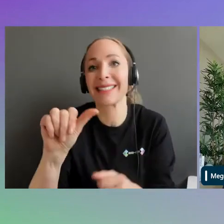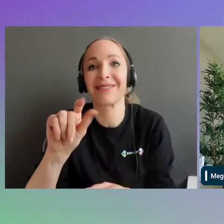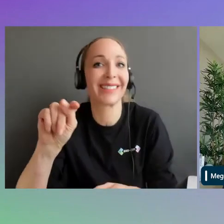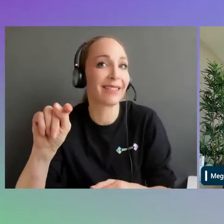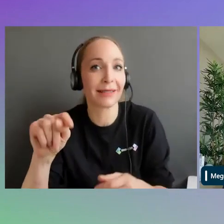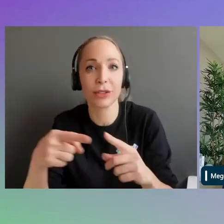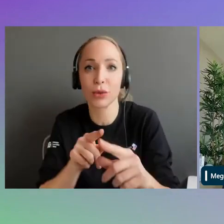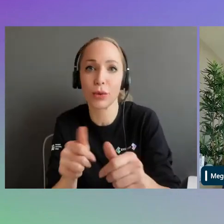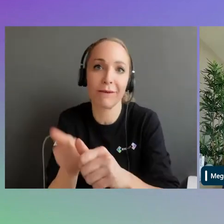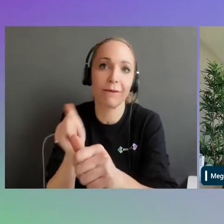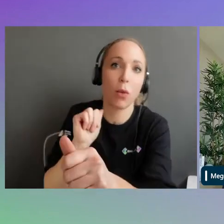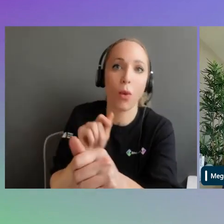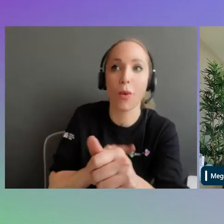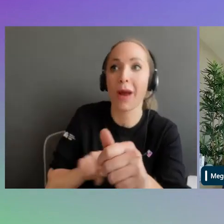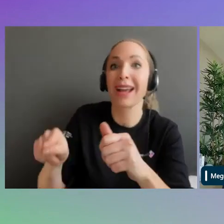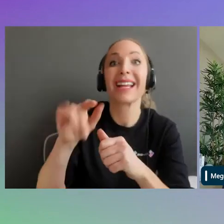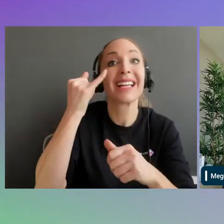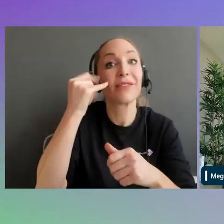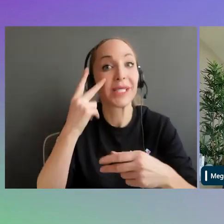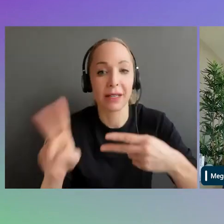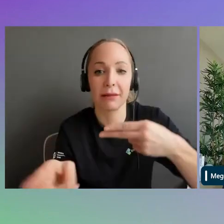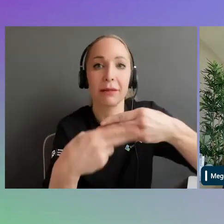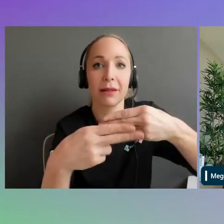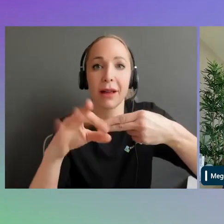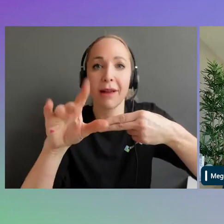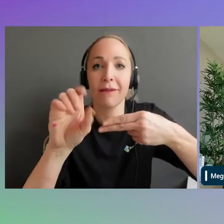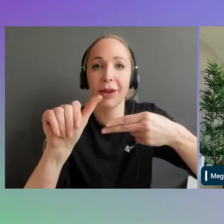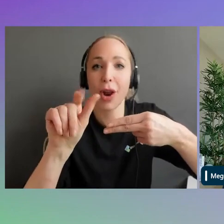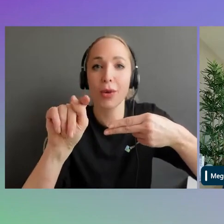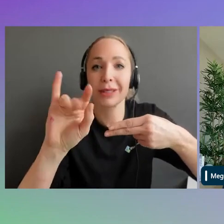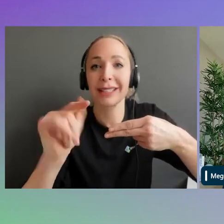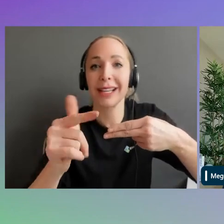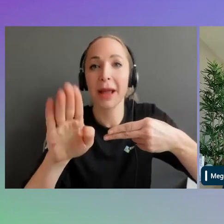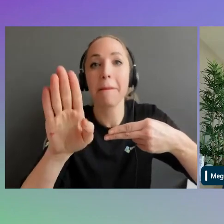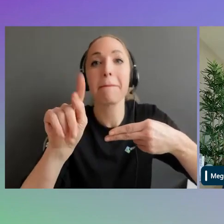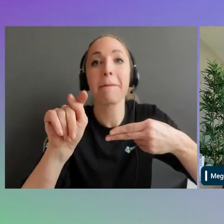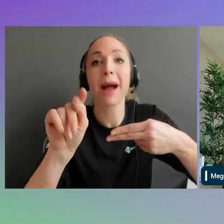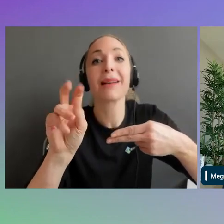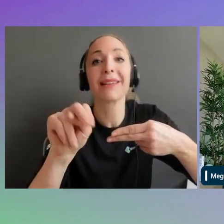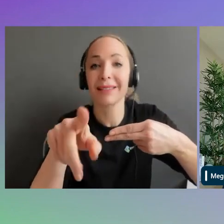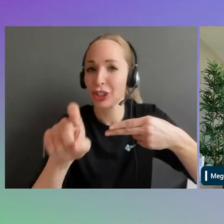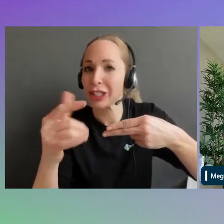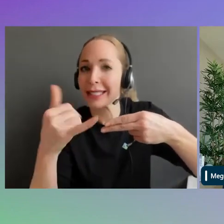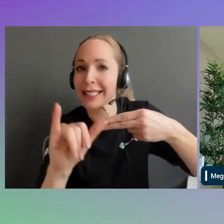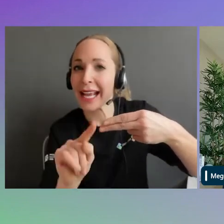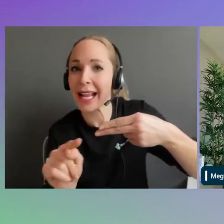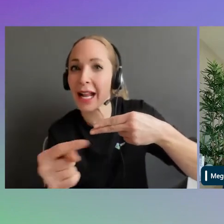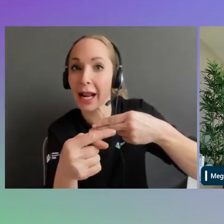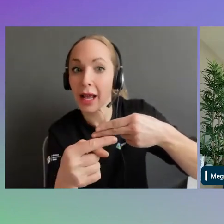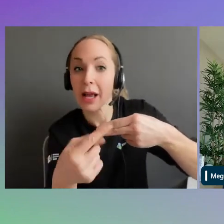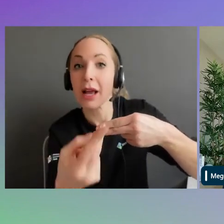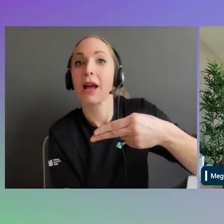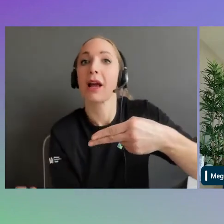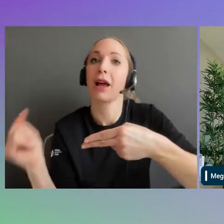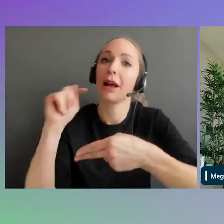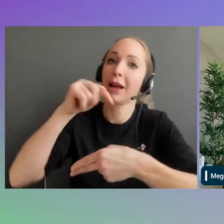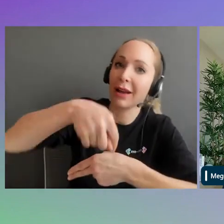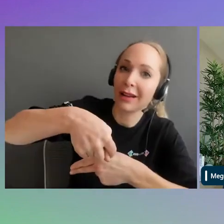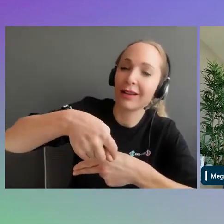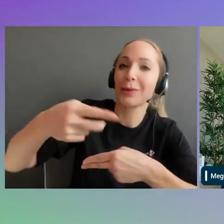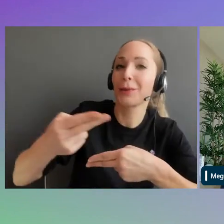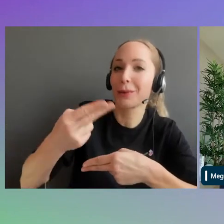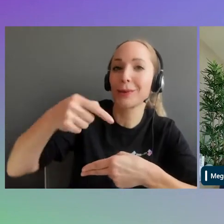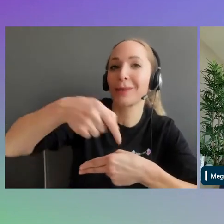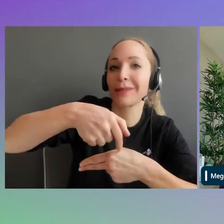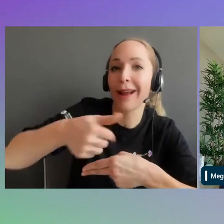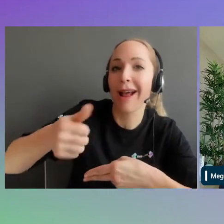the floating button is on top of an element, you can still get to it like a navigation element. You should be able to still get to it with assistive technologies